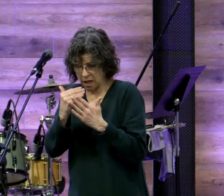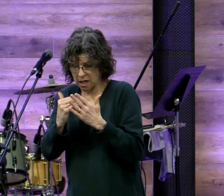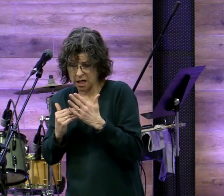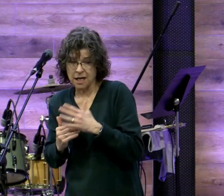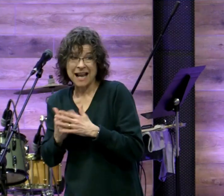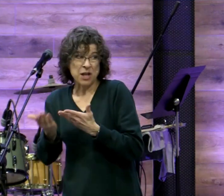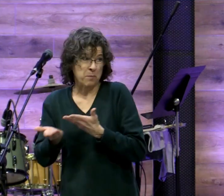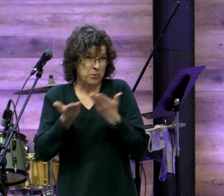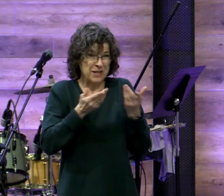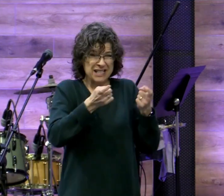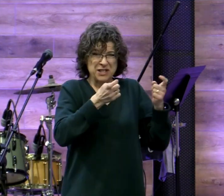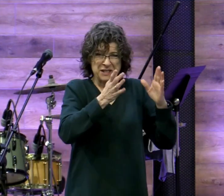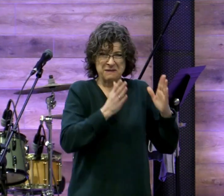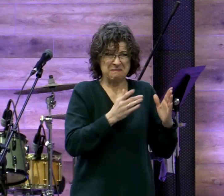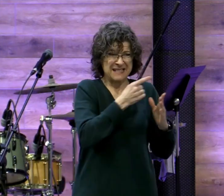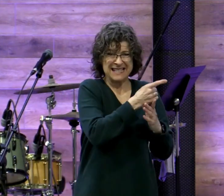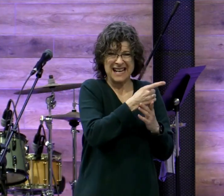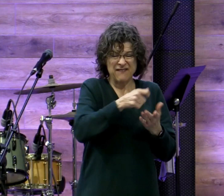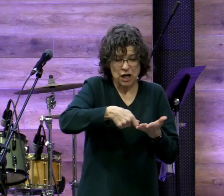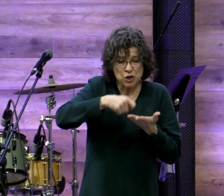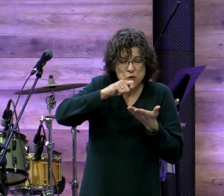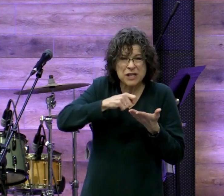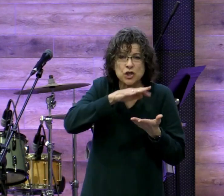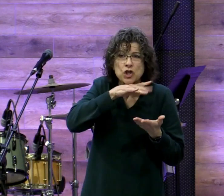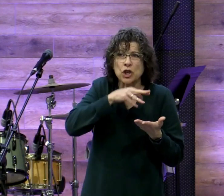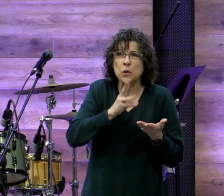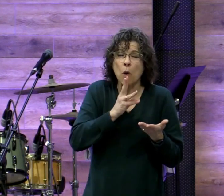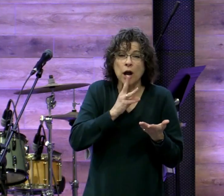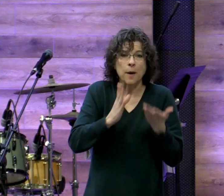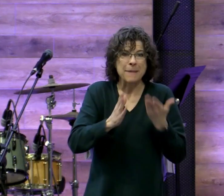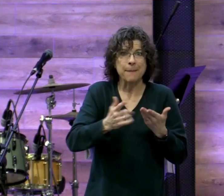dirty ceremonial cleansing water, you might not get another job ever.